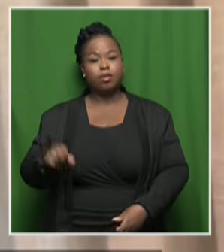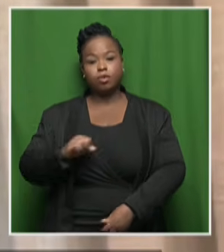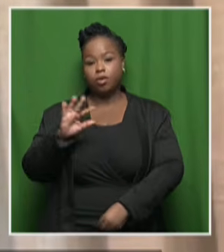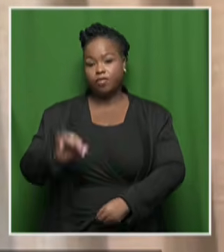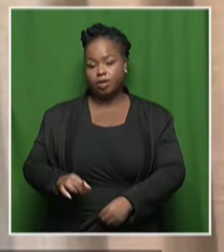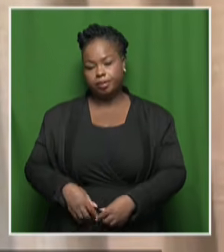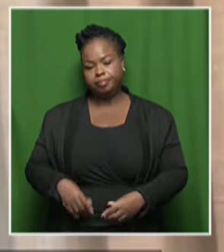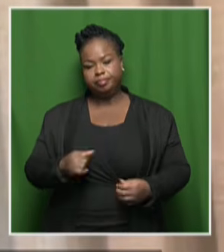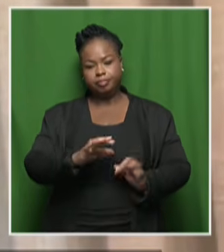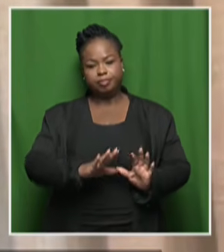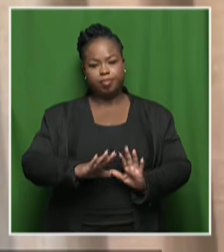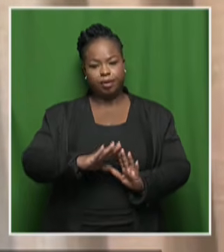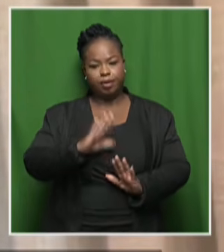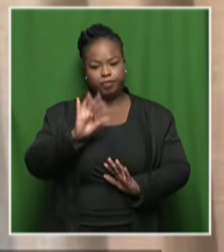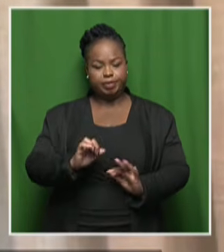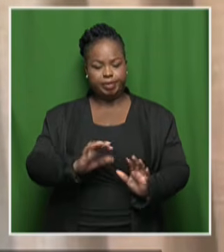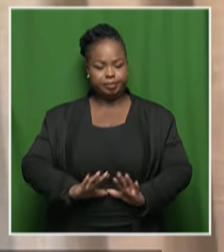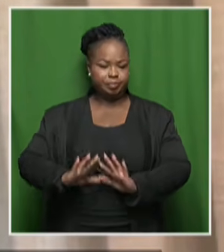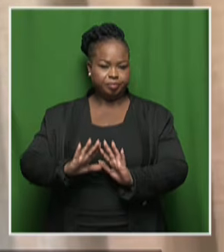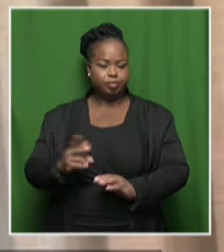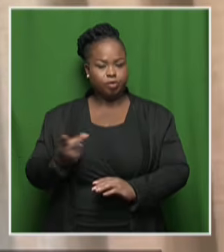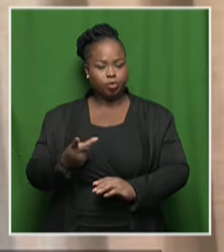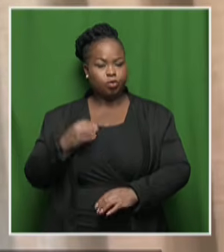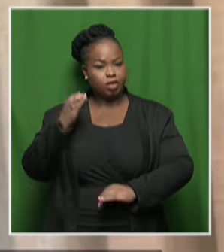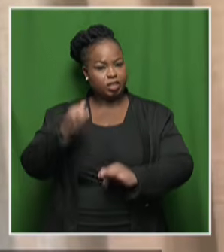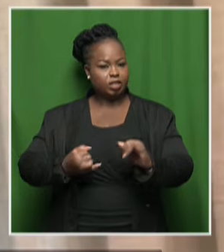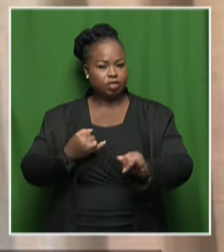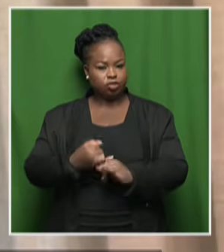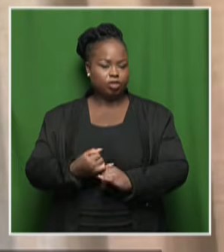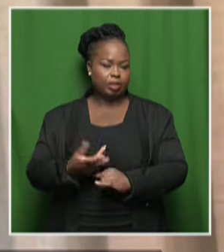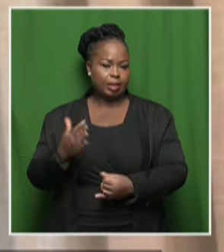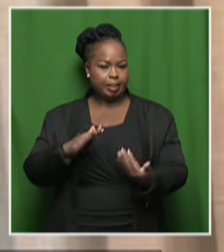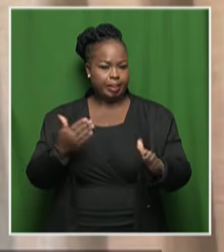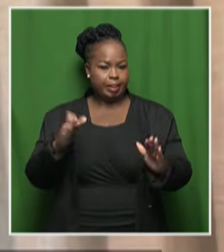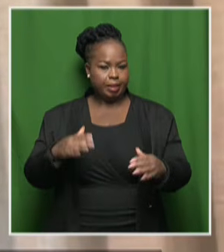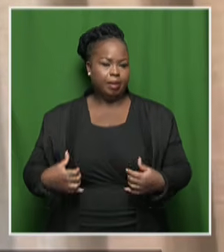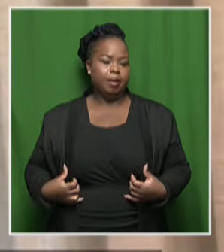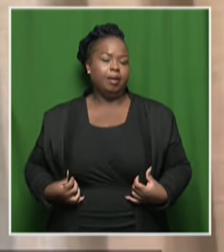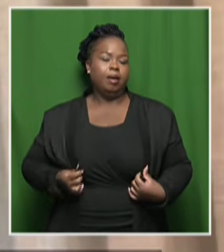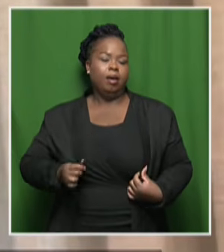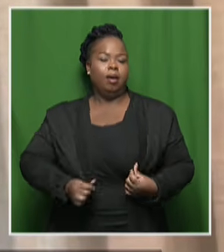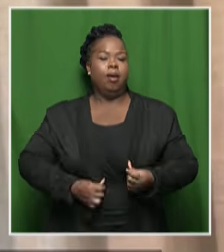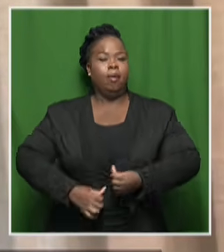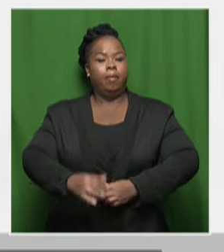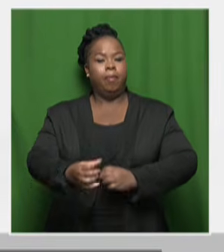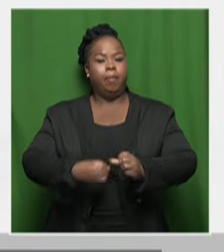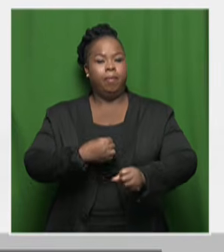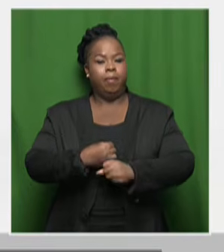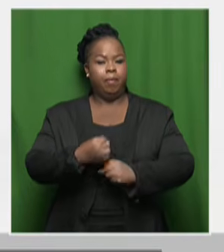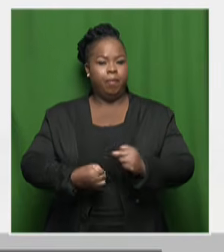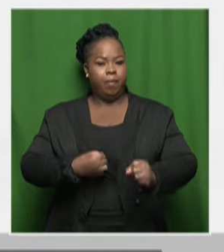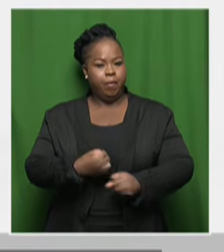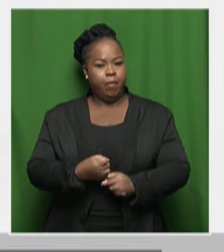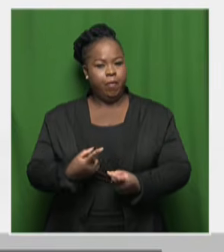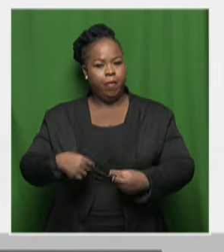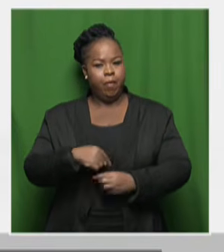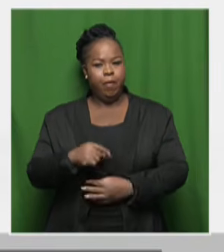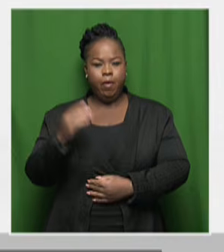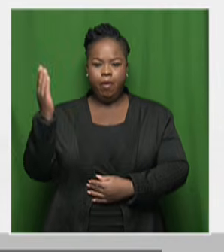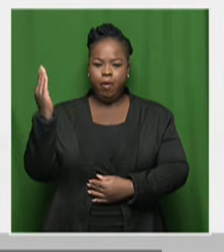Africa, from the African continent, but also international galleries. And as every year, we